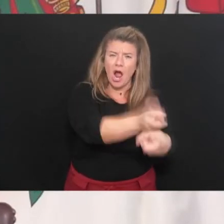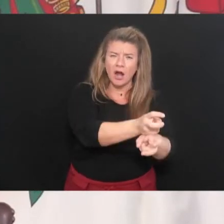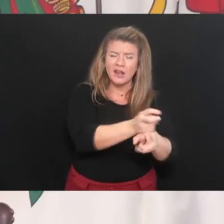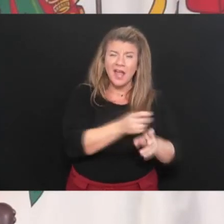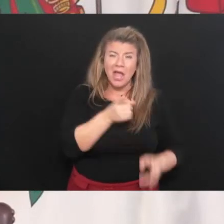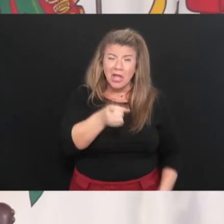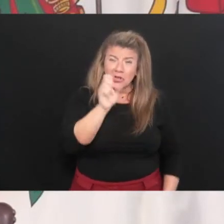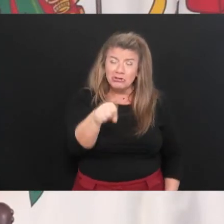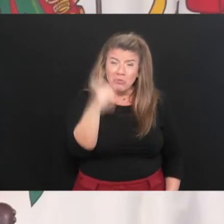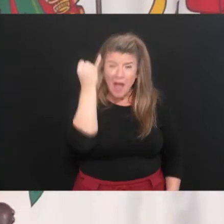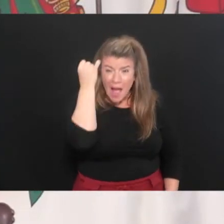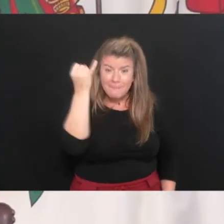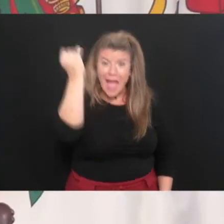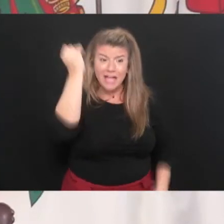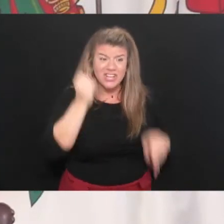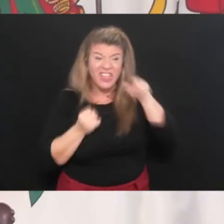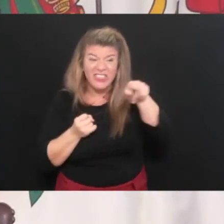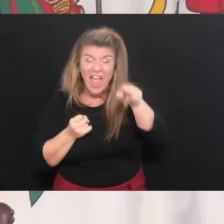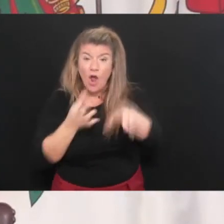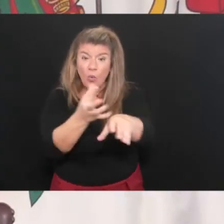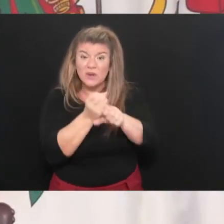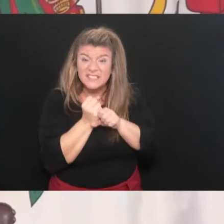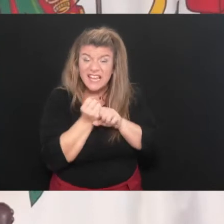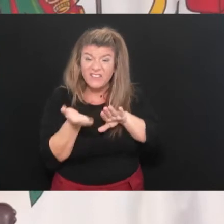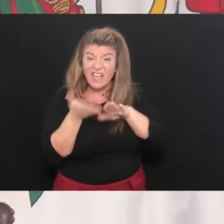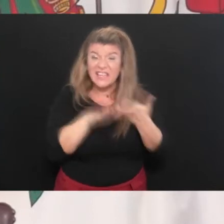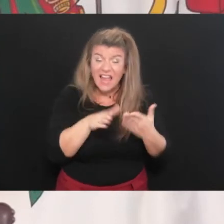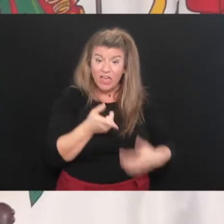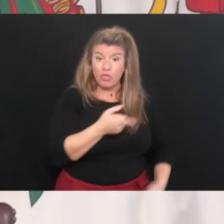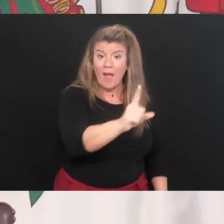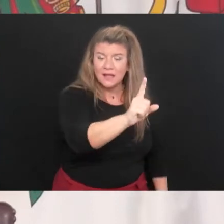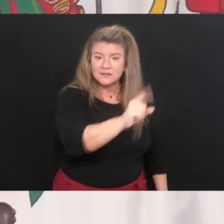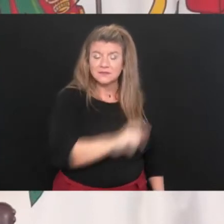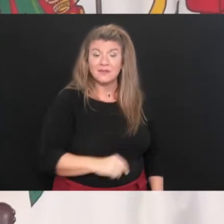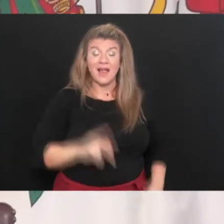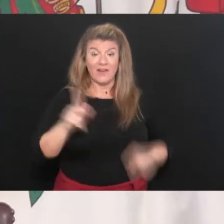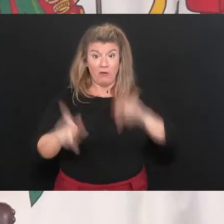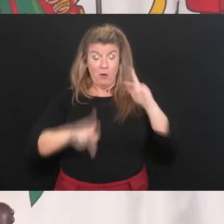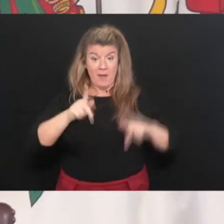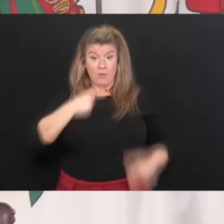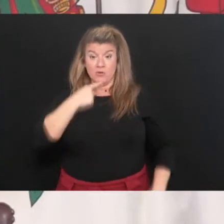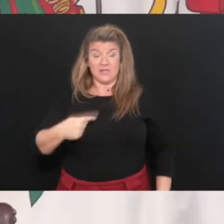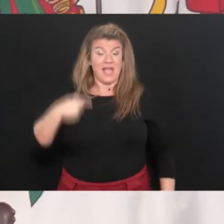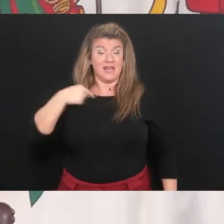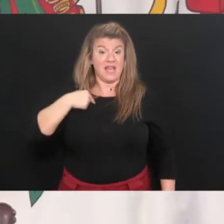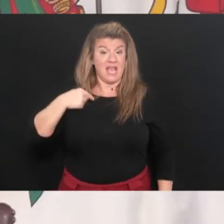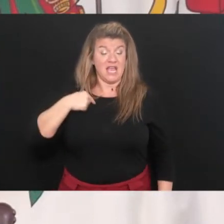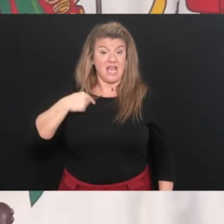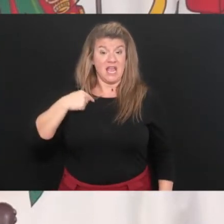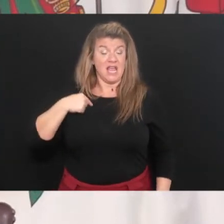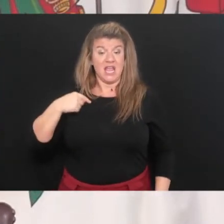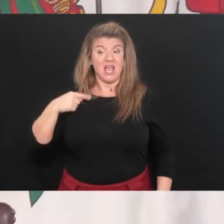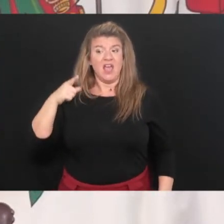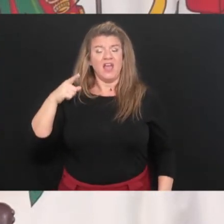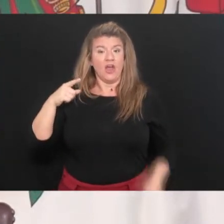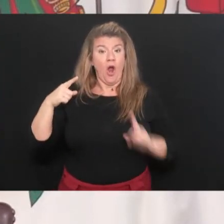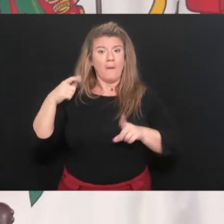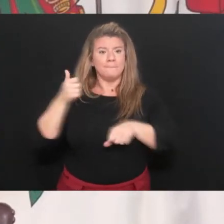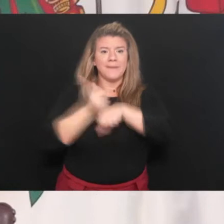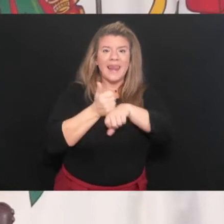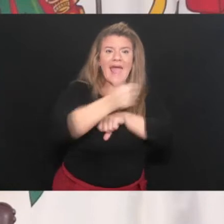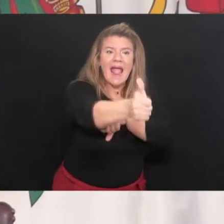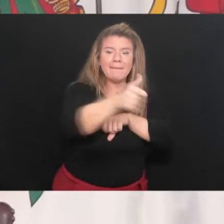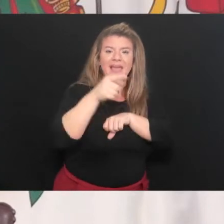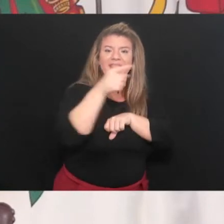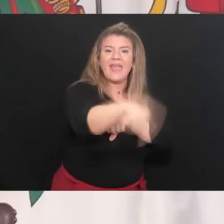they're receiving death threats from people that are saying that they are responsible for